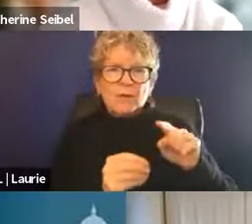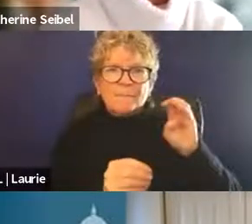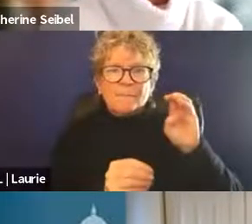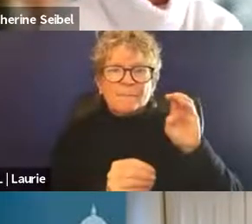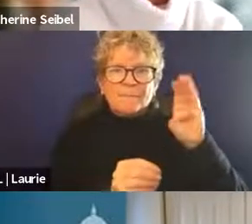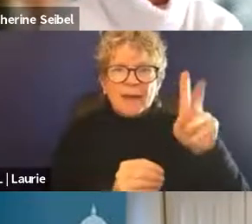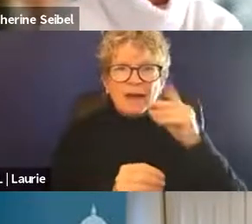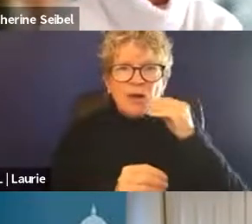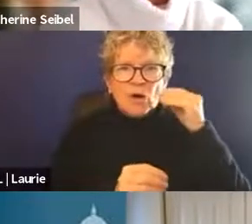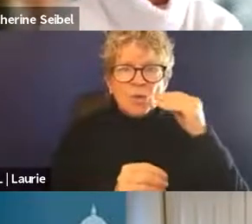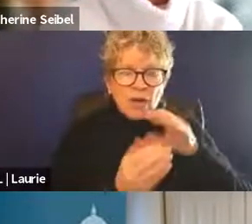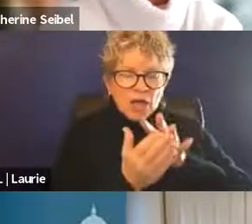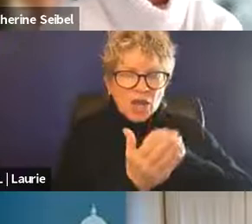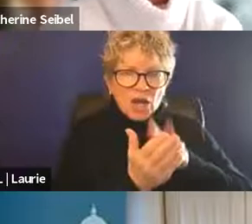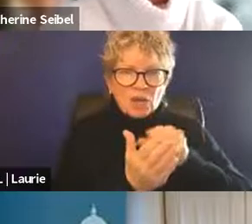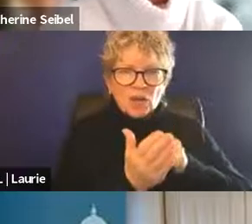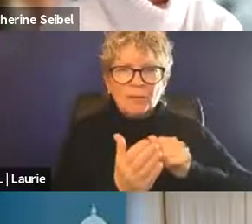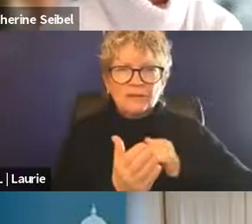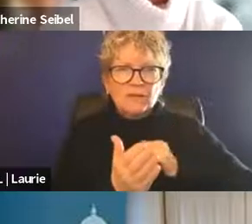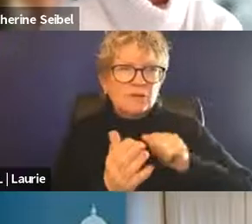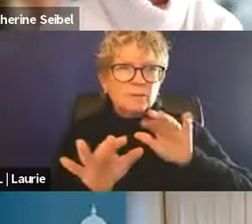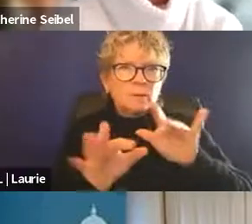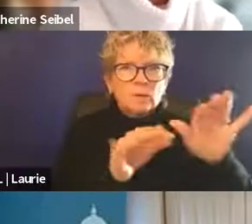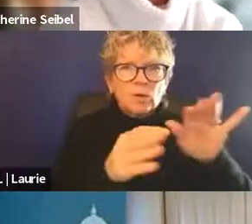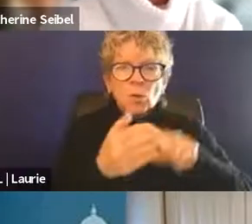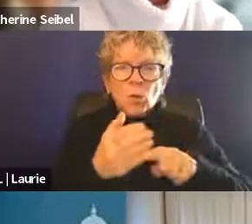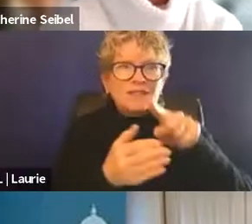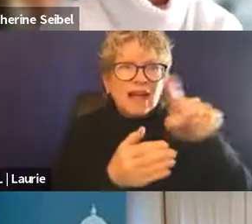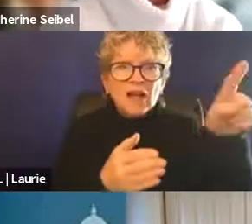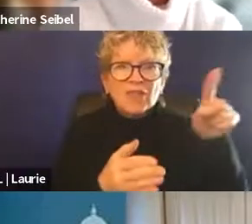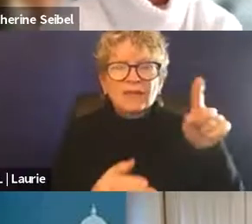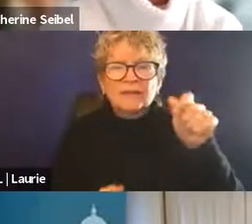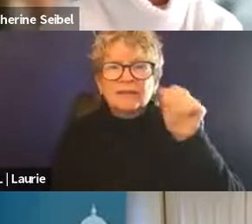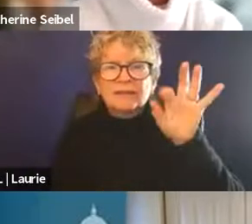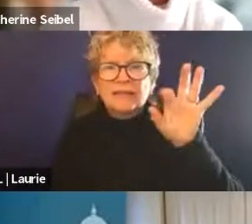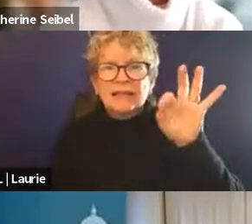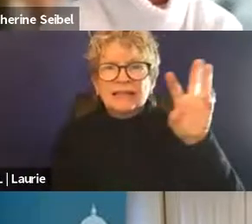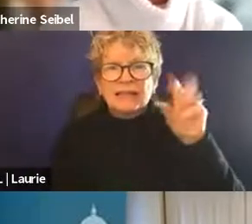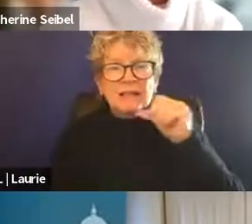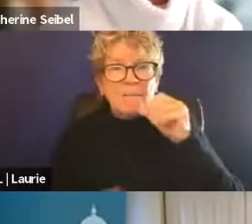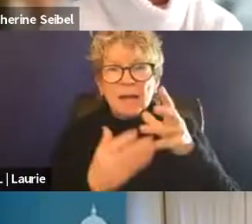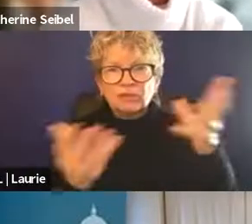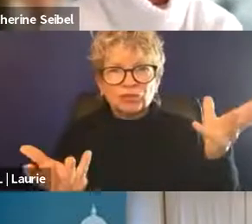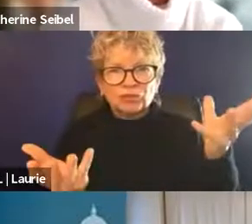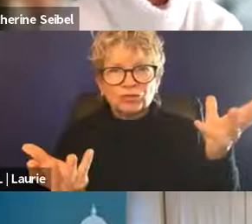educated myself on what was out there as far as crisis. And in 1996, I got to tell you, there wasn't much.